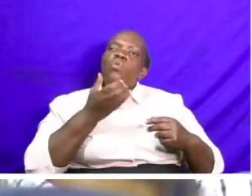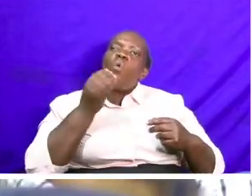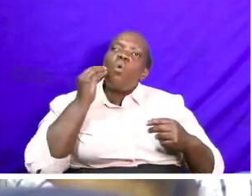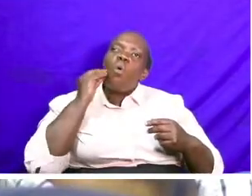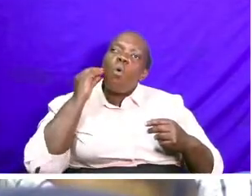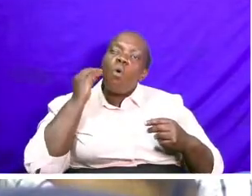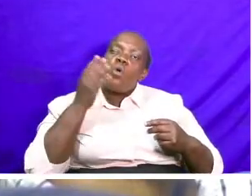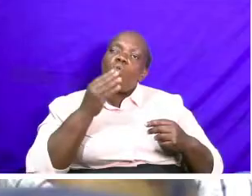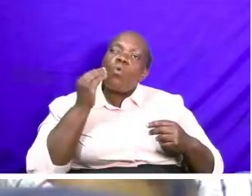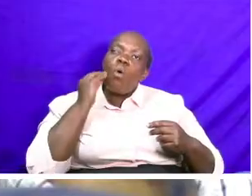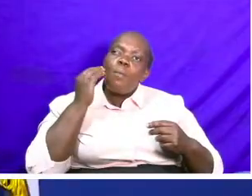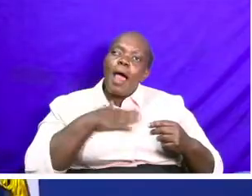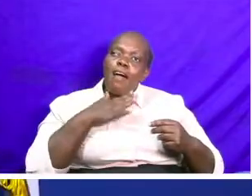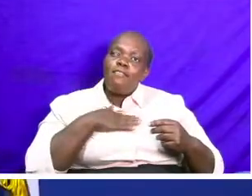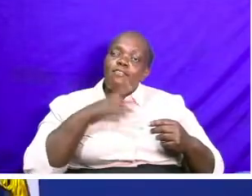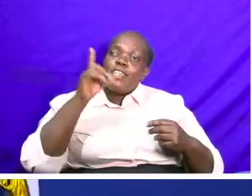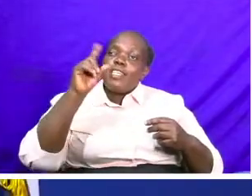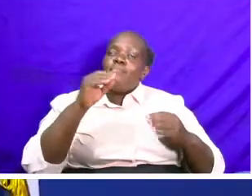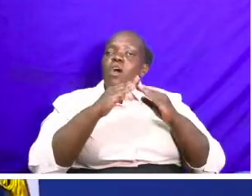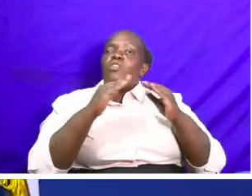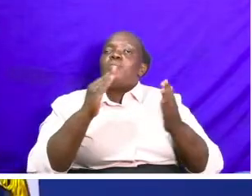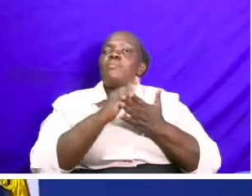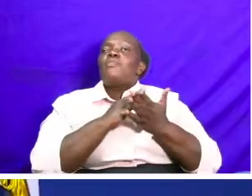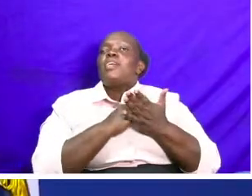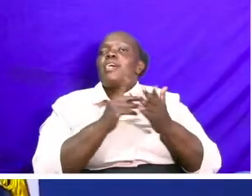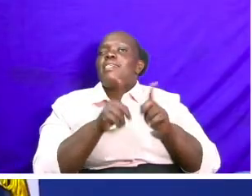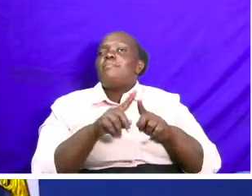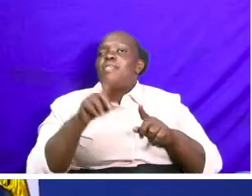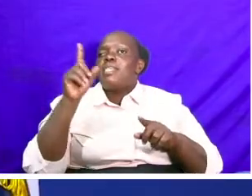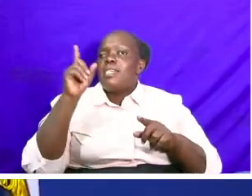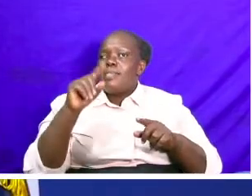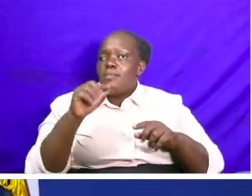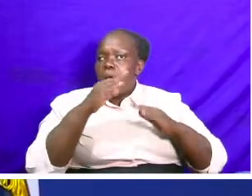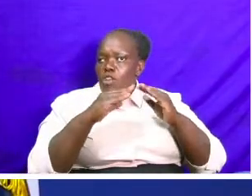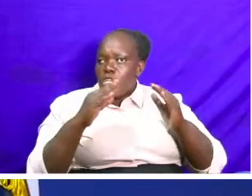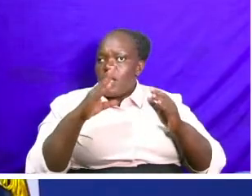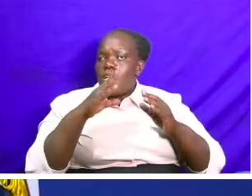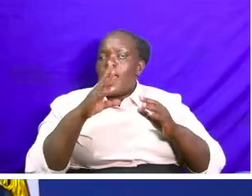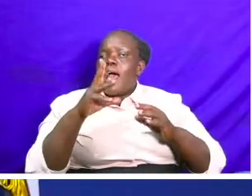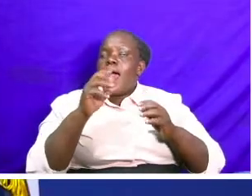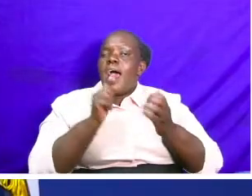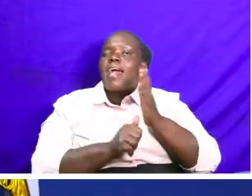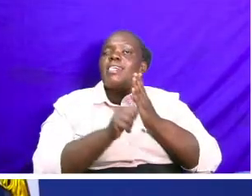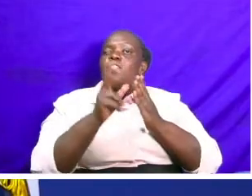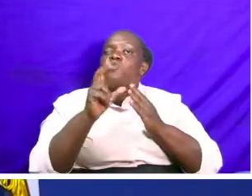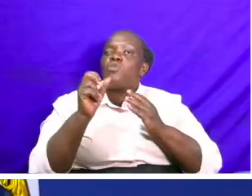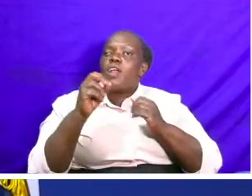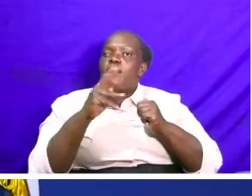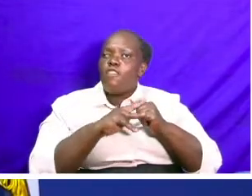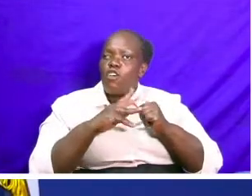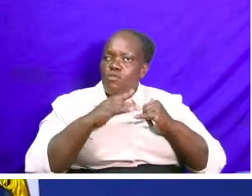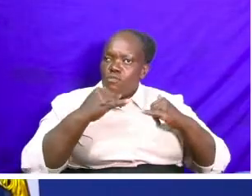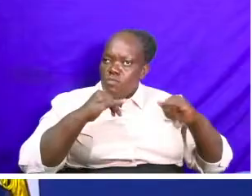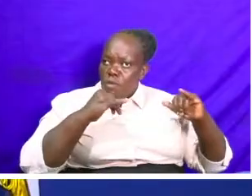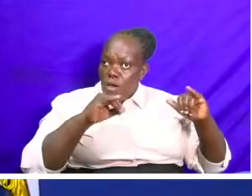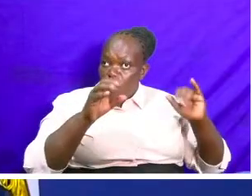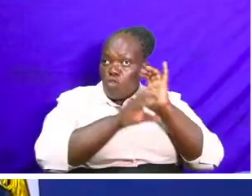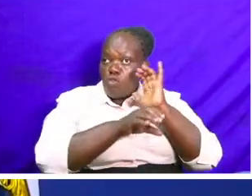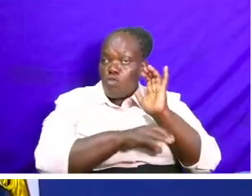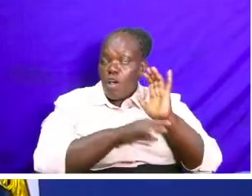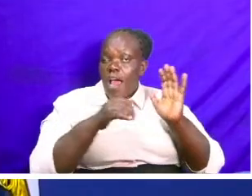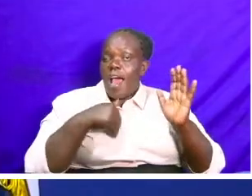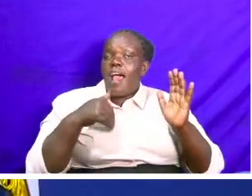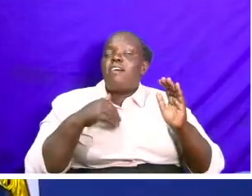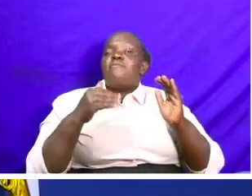The Affordable Housing Program is governed by the Affordable Housing Act 2024, which implements the constitutional right to adequate